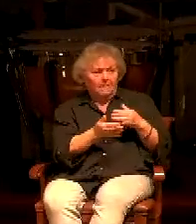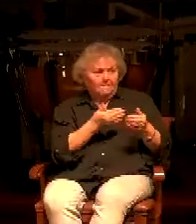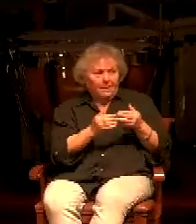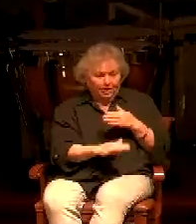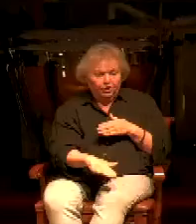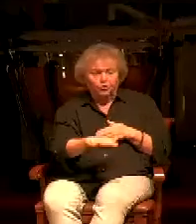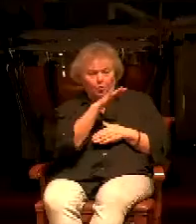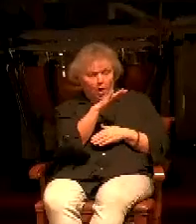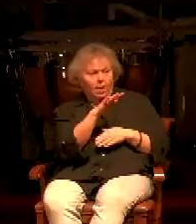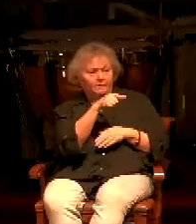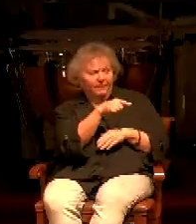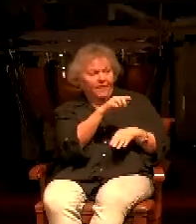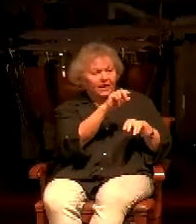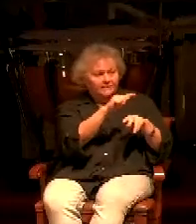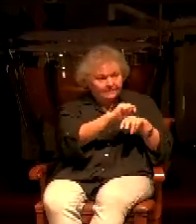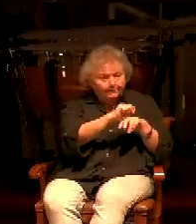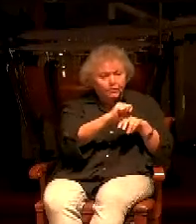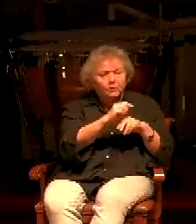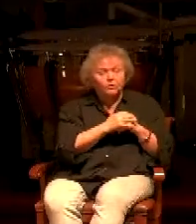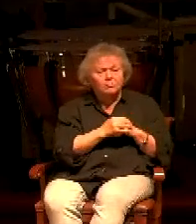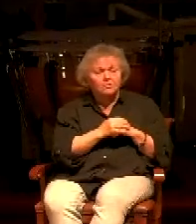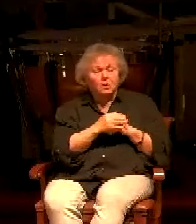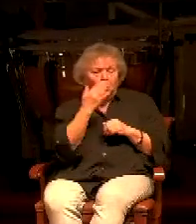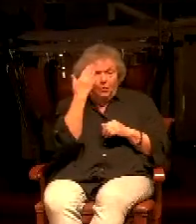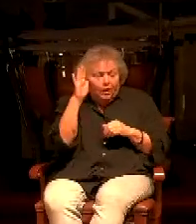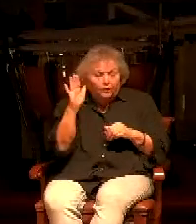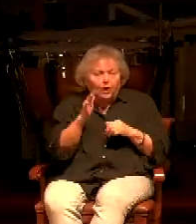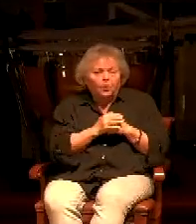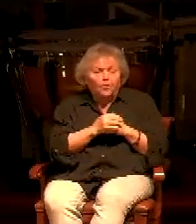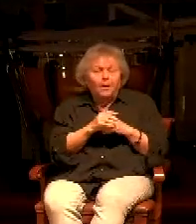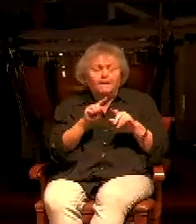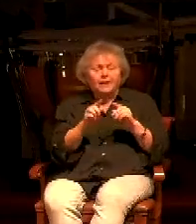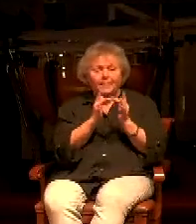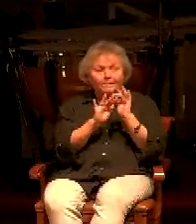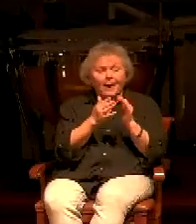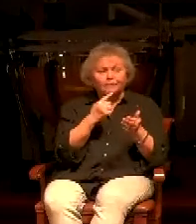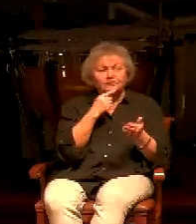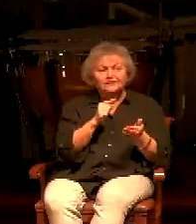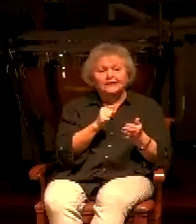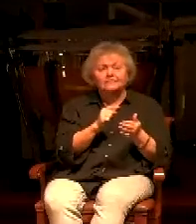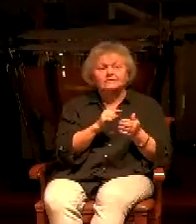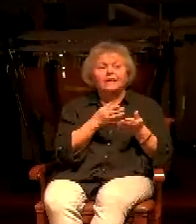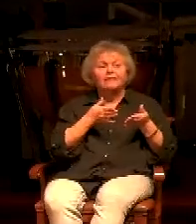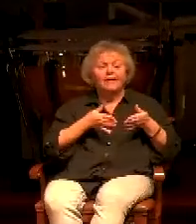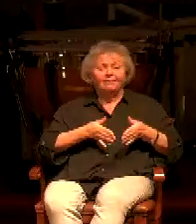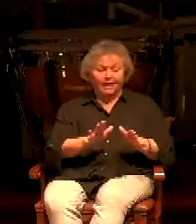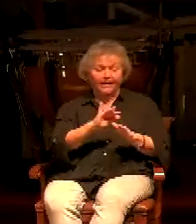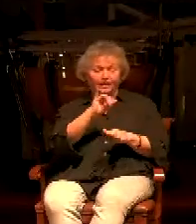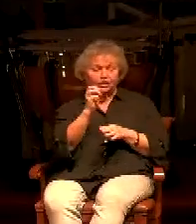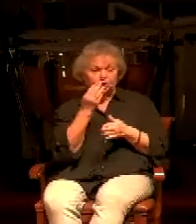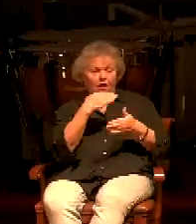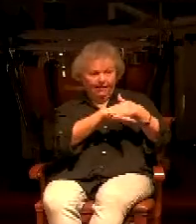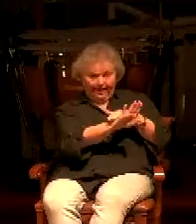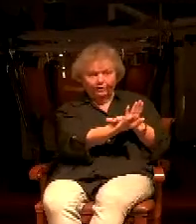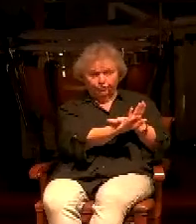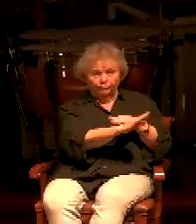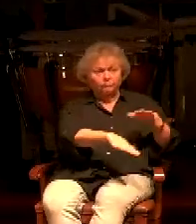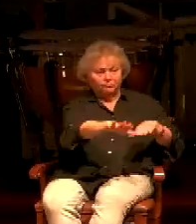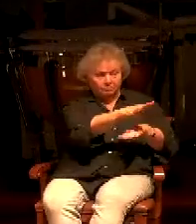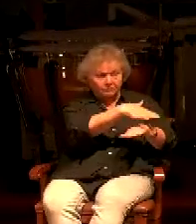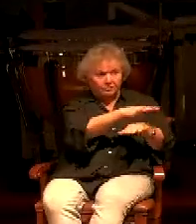fishing business. We don't know, but the Bible says he was allowed access. But Peter, look there in verse 16, Peter stood outside the